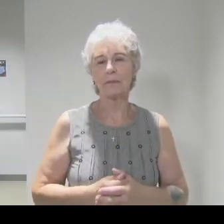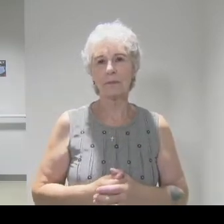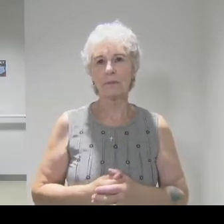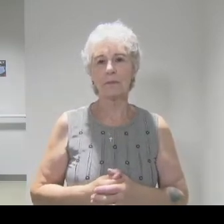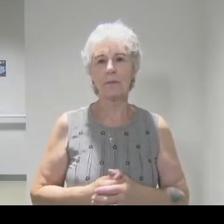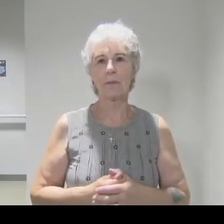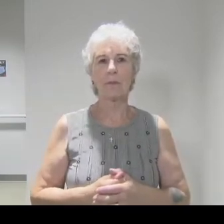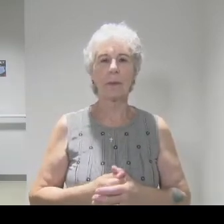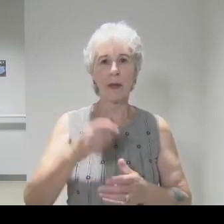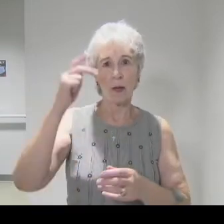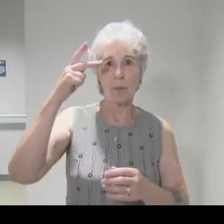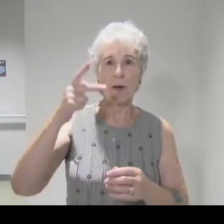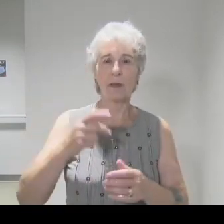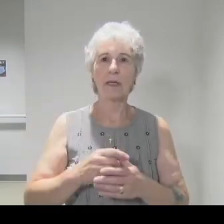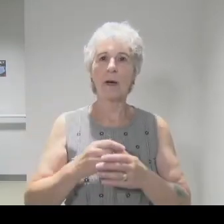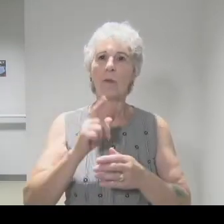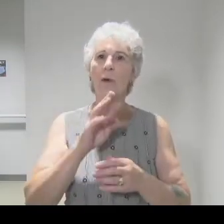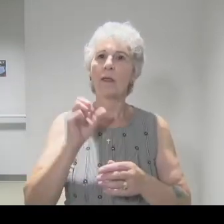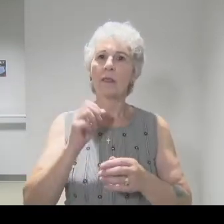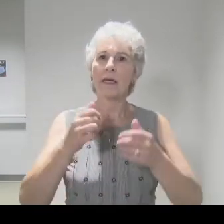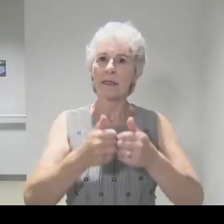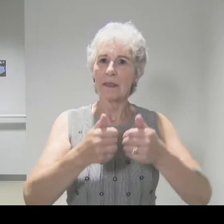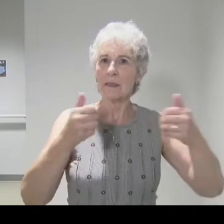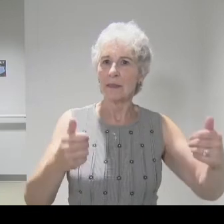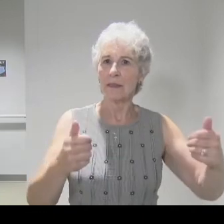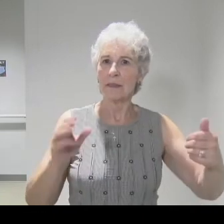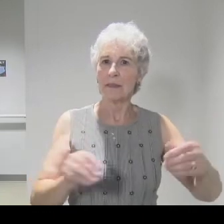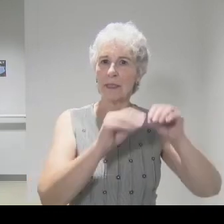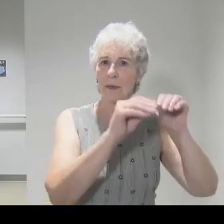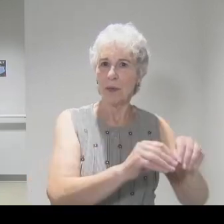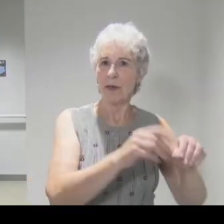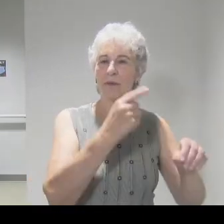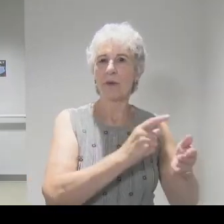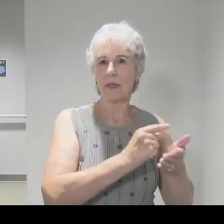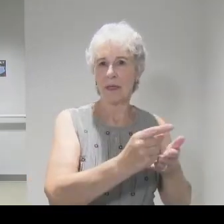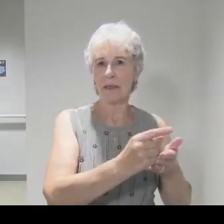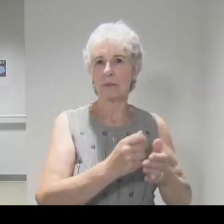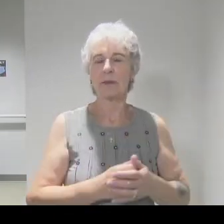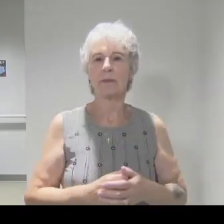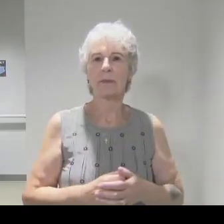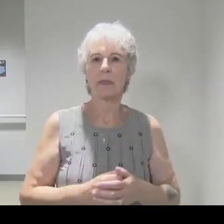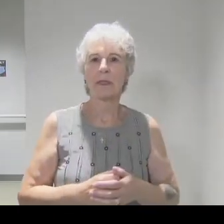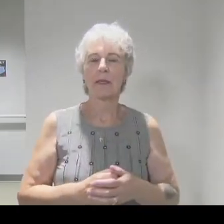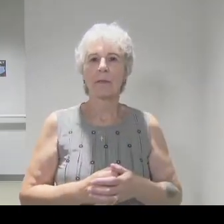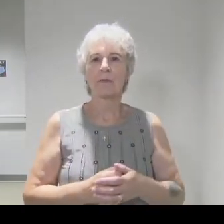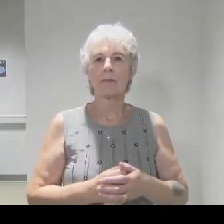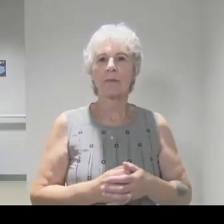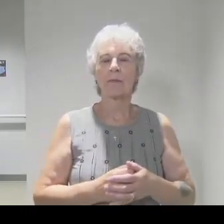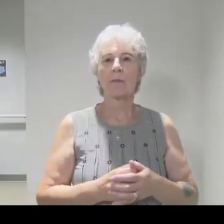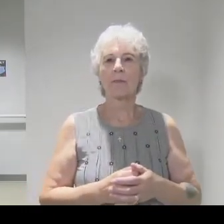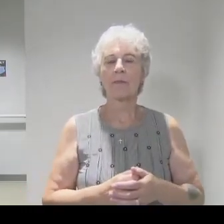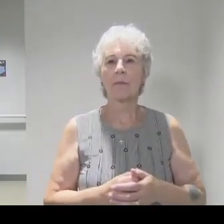Furthermore, Paul is said to be set apart for the gospel of God. This one more phrase, set apart, is the word